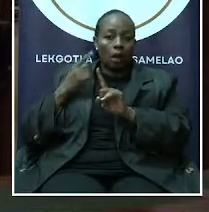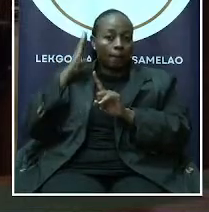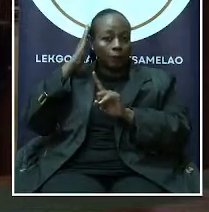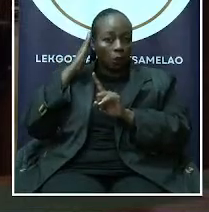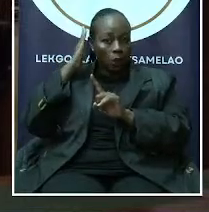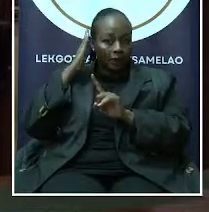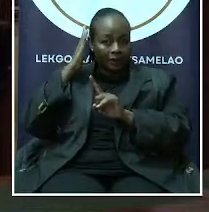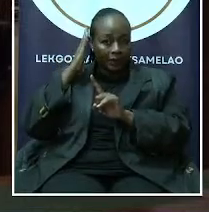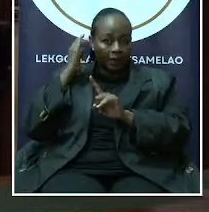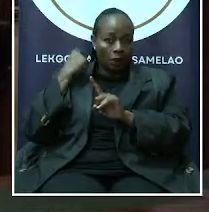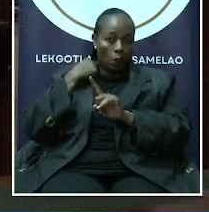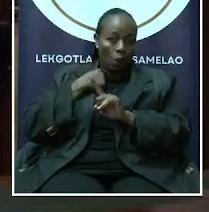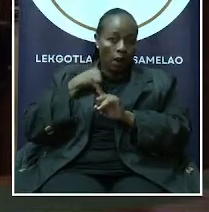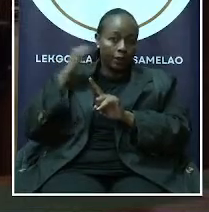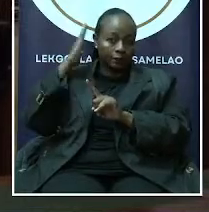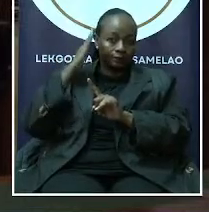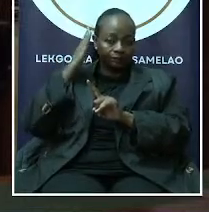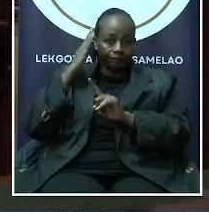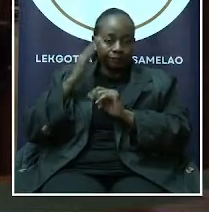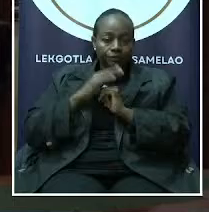Mxolisi Dukwana.